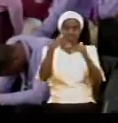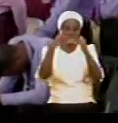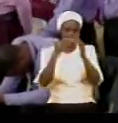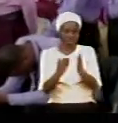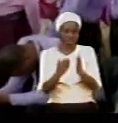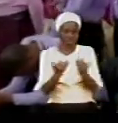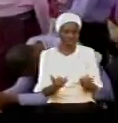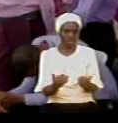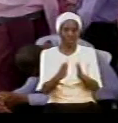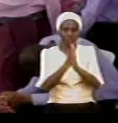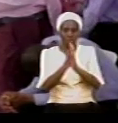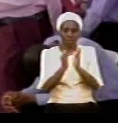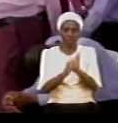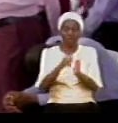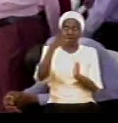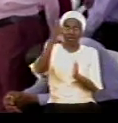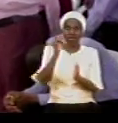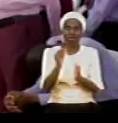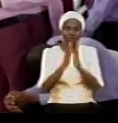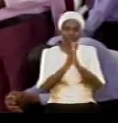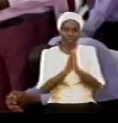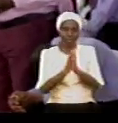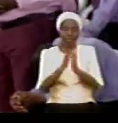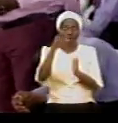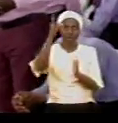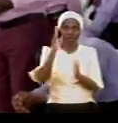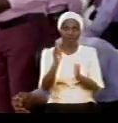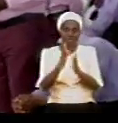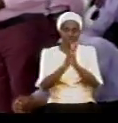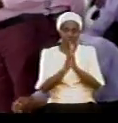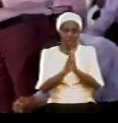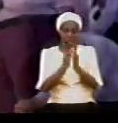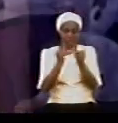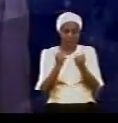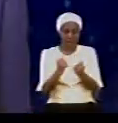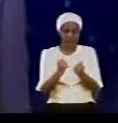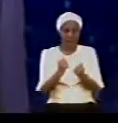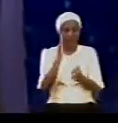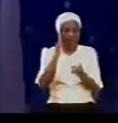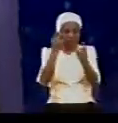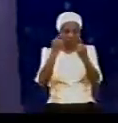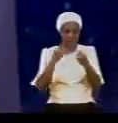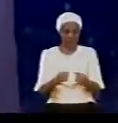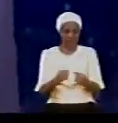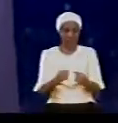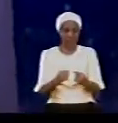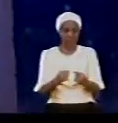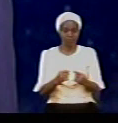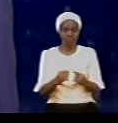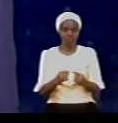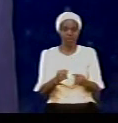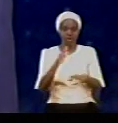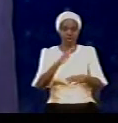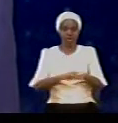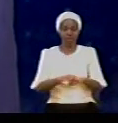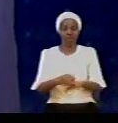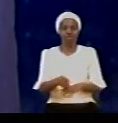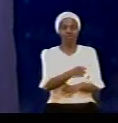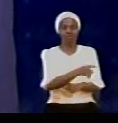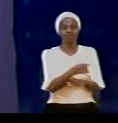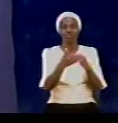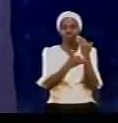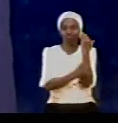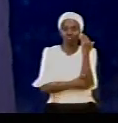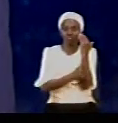those continents, upon all the participants there. Pray for power to